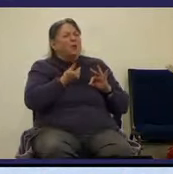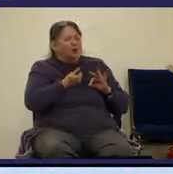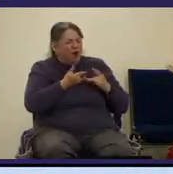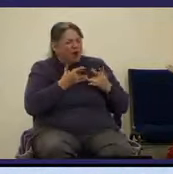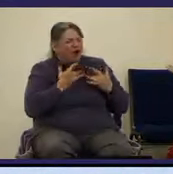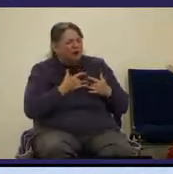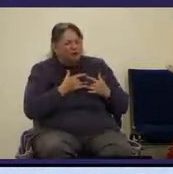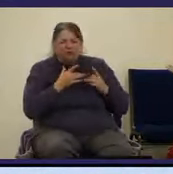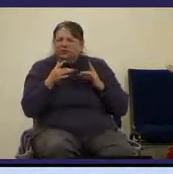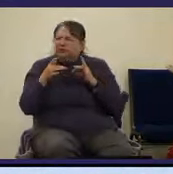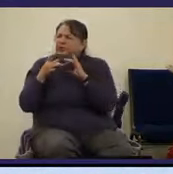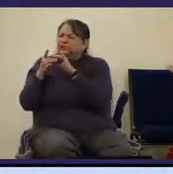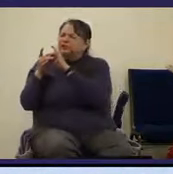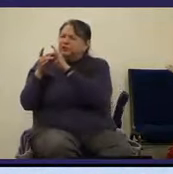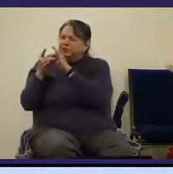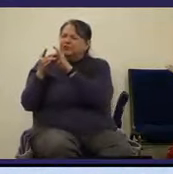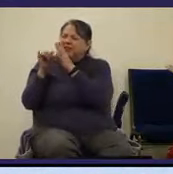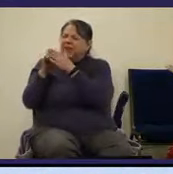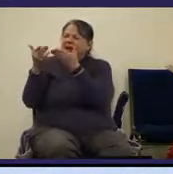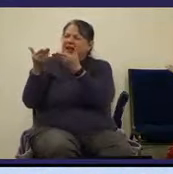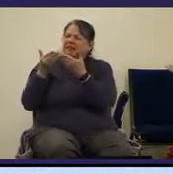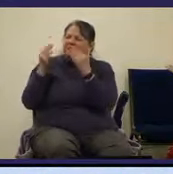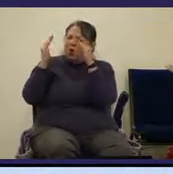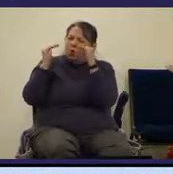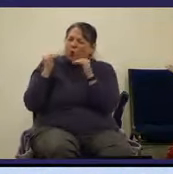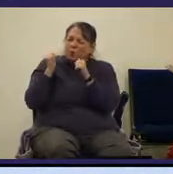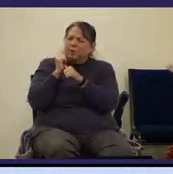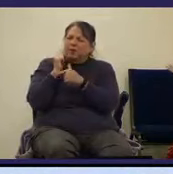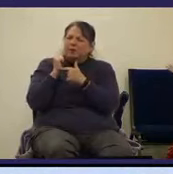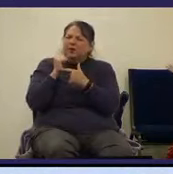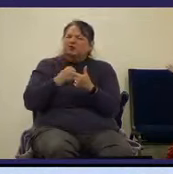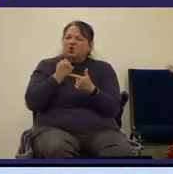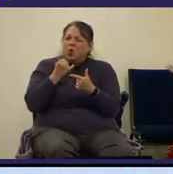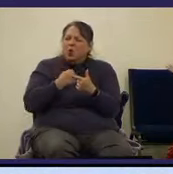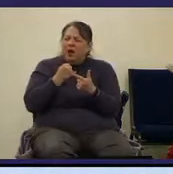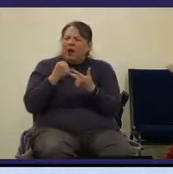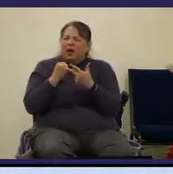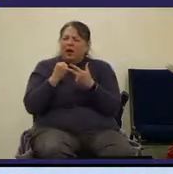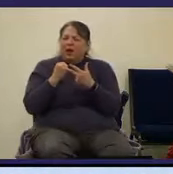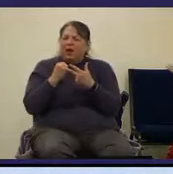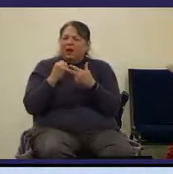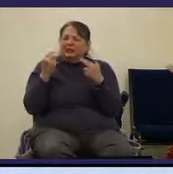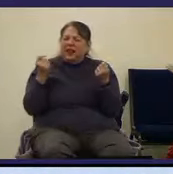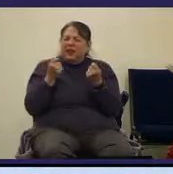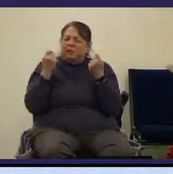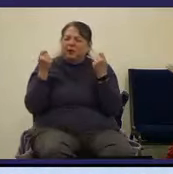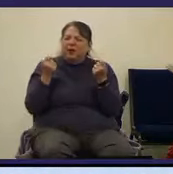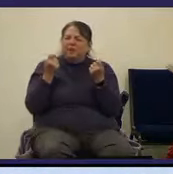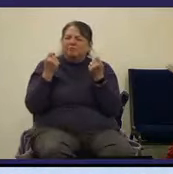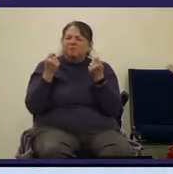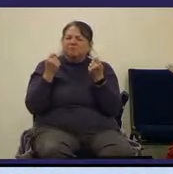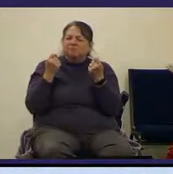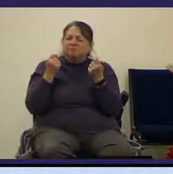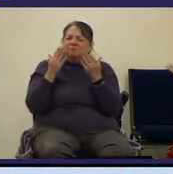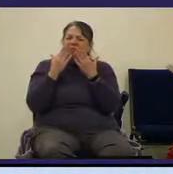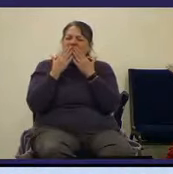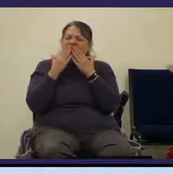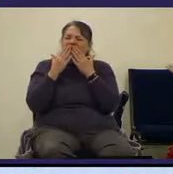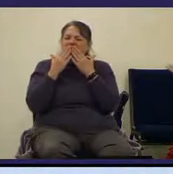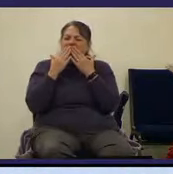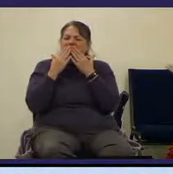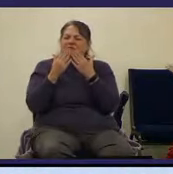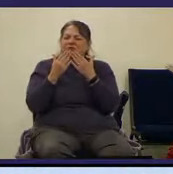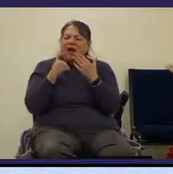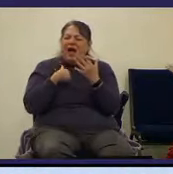word. It brings hope. It brings joy. It brings rejoicing. Thank you for your presence. I don't want to be